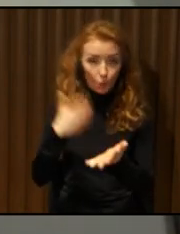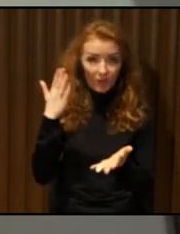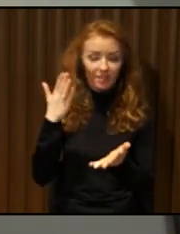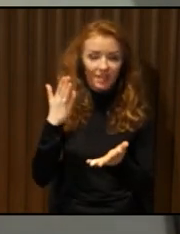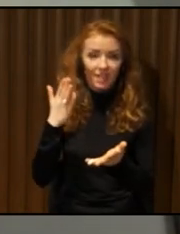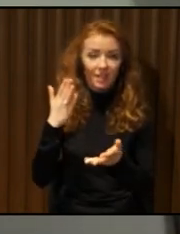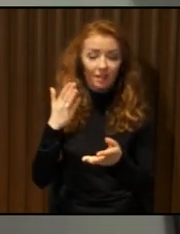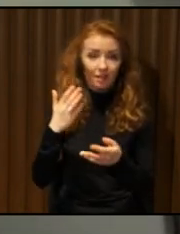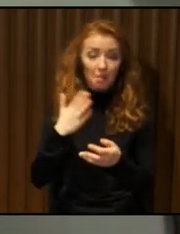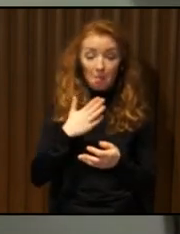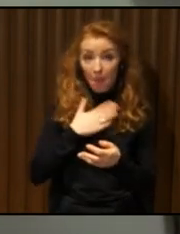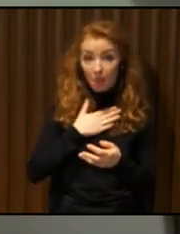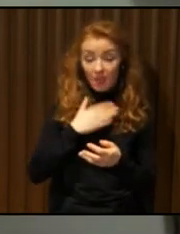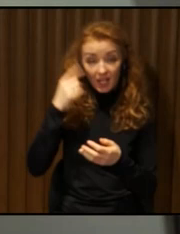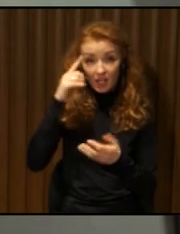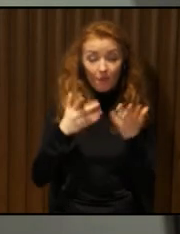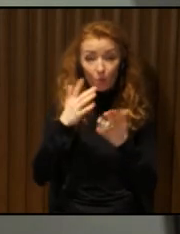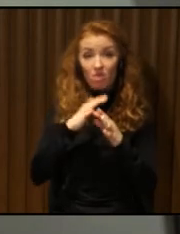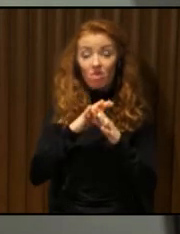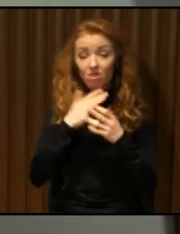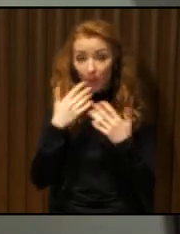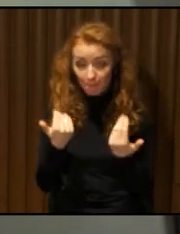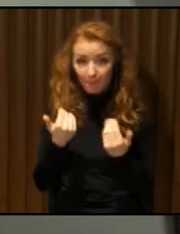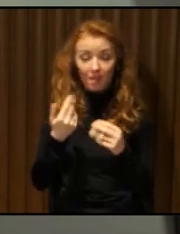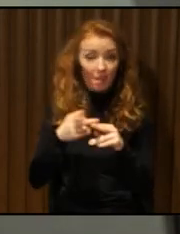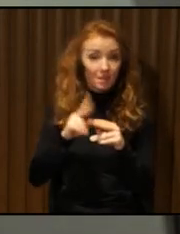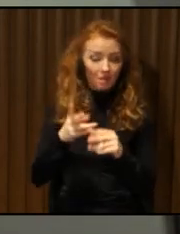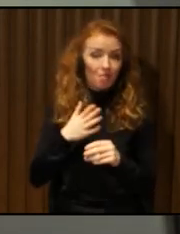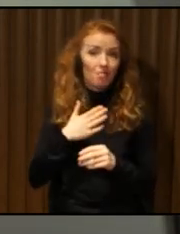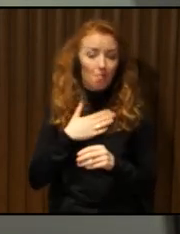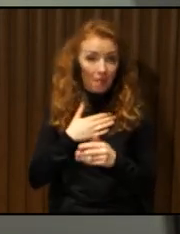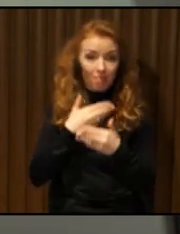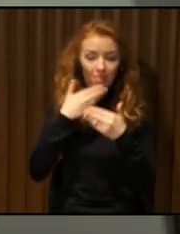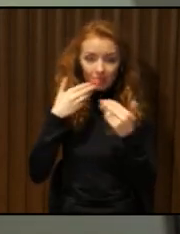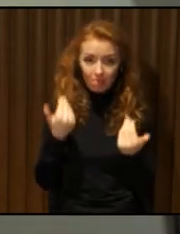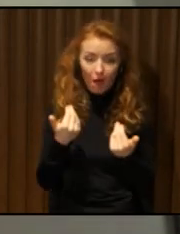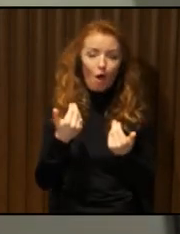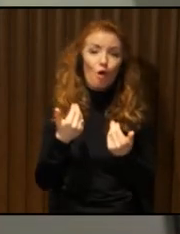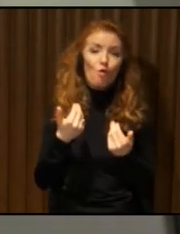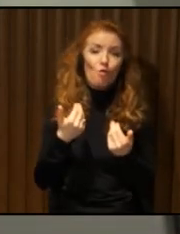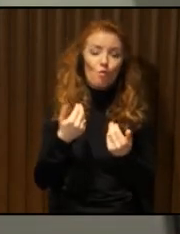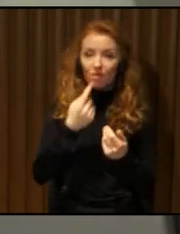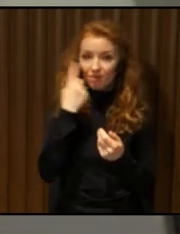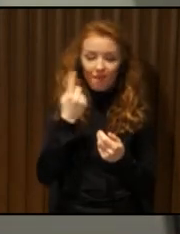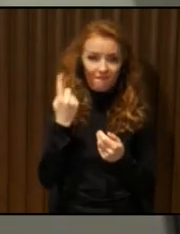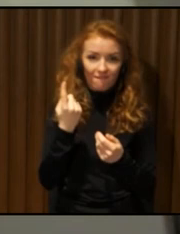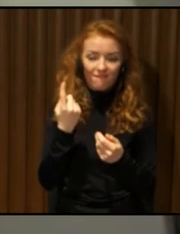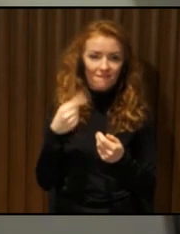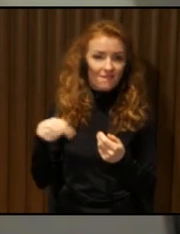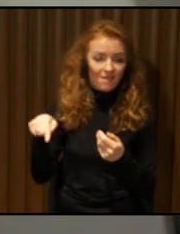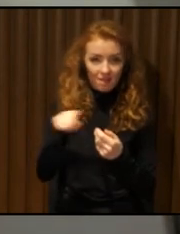I have no disability, or as my mother says, foot, foot, foot. But,